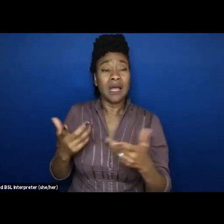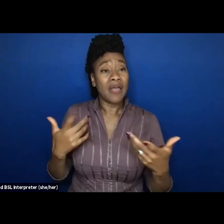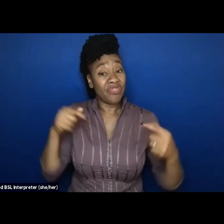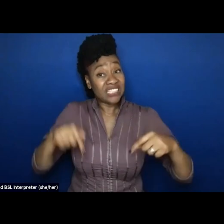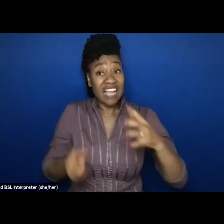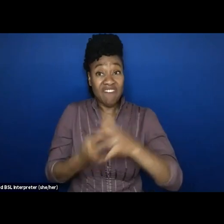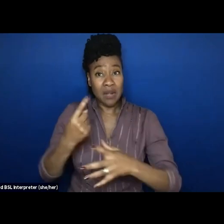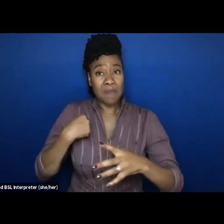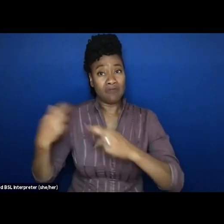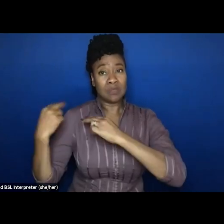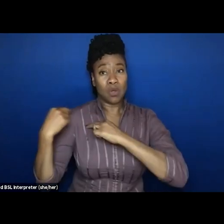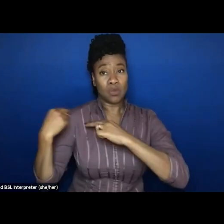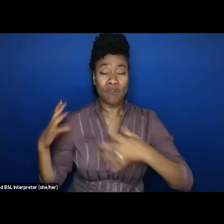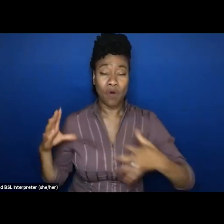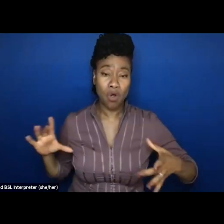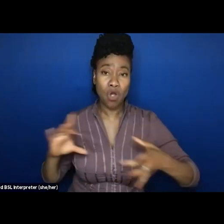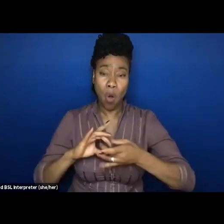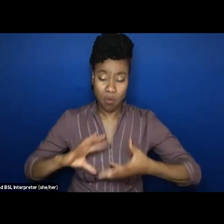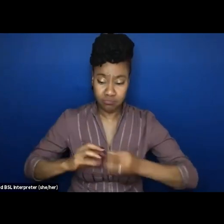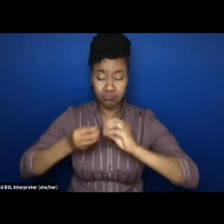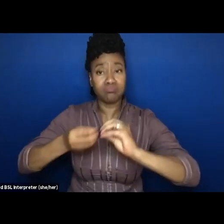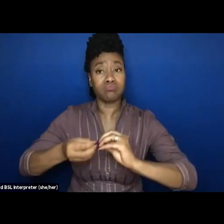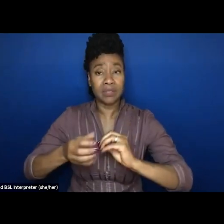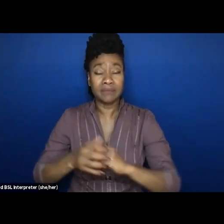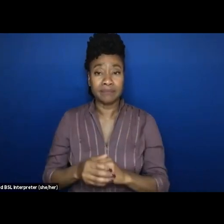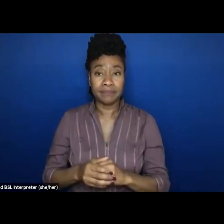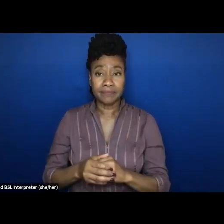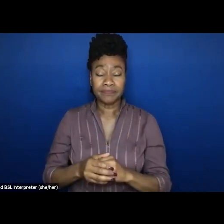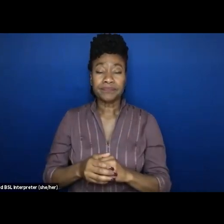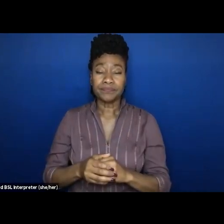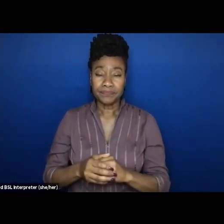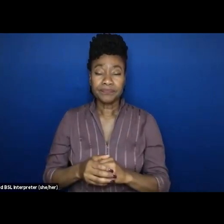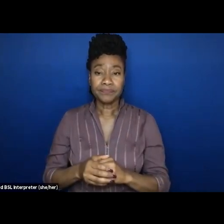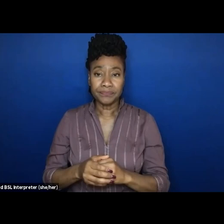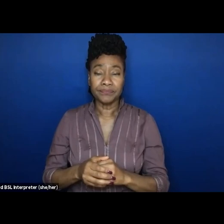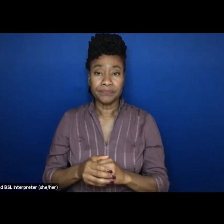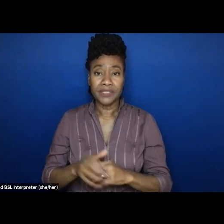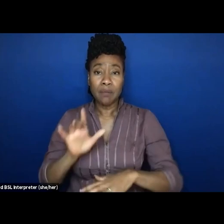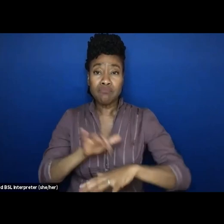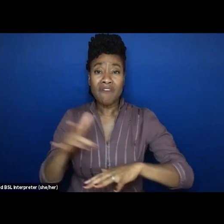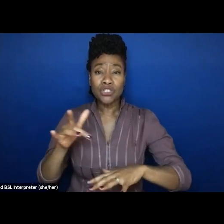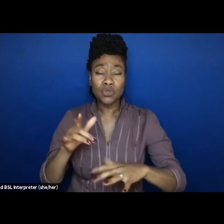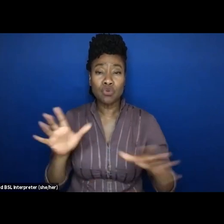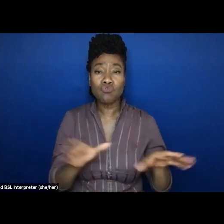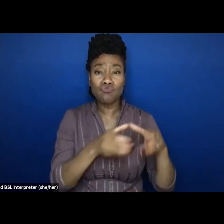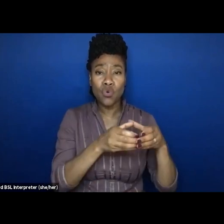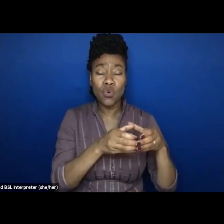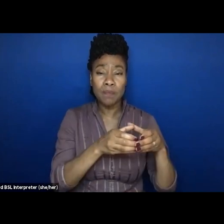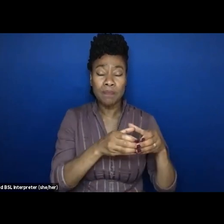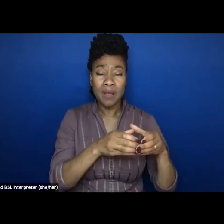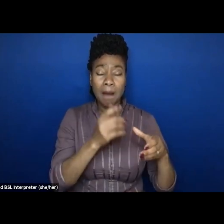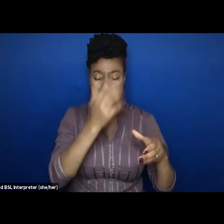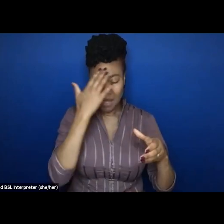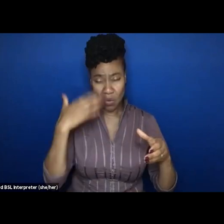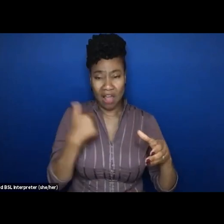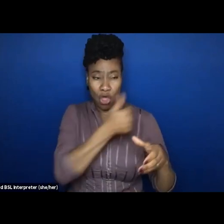The mental health nurses form the largest, most diverse professional group in the mental health workforce.